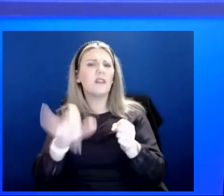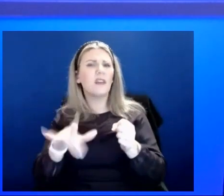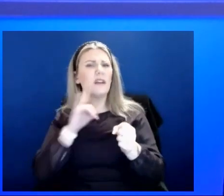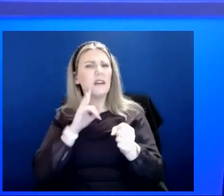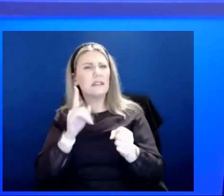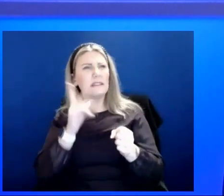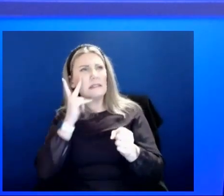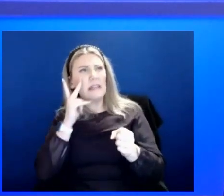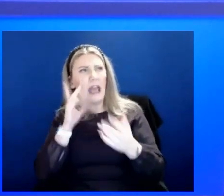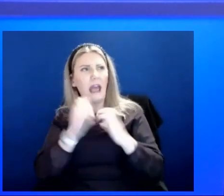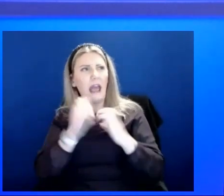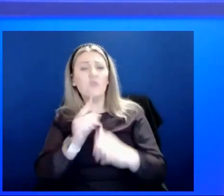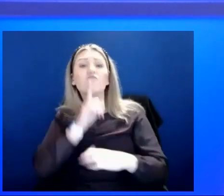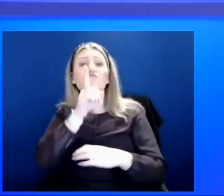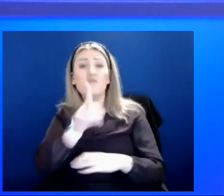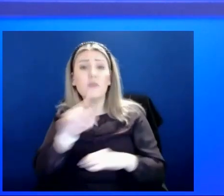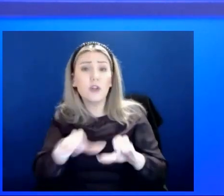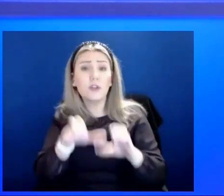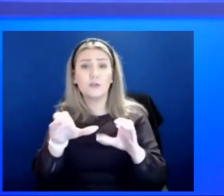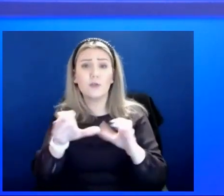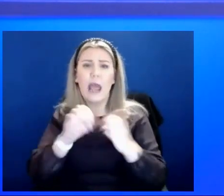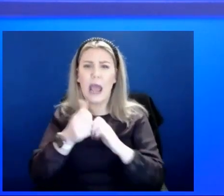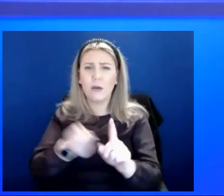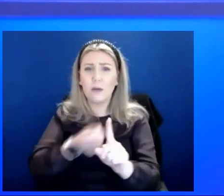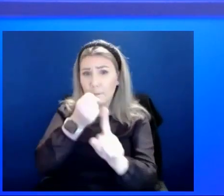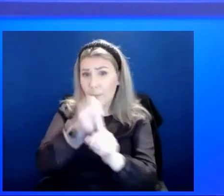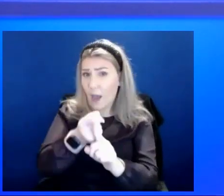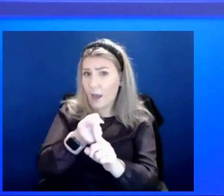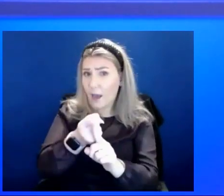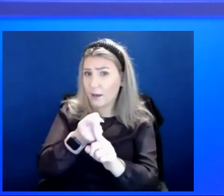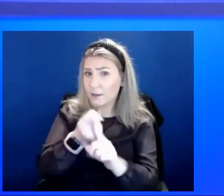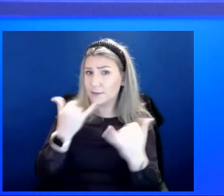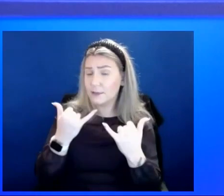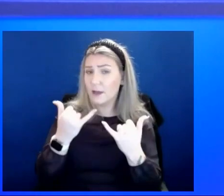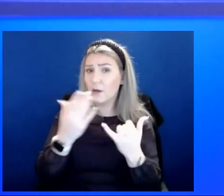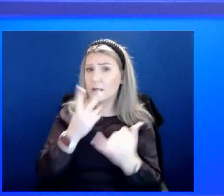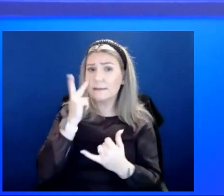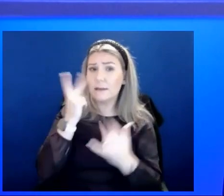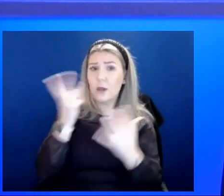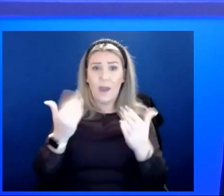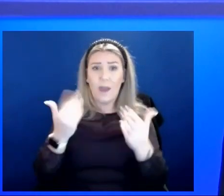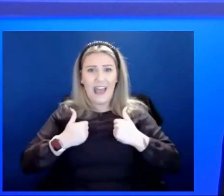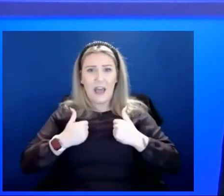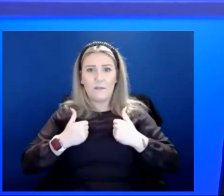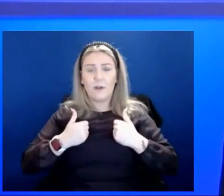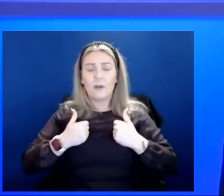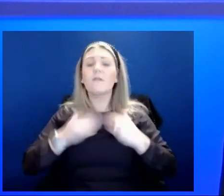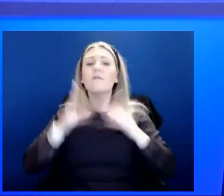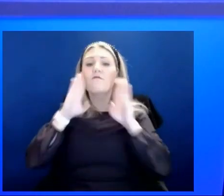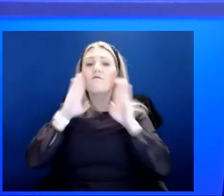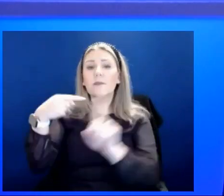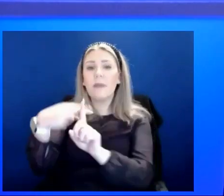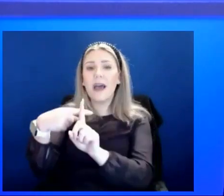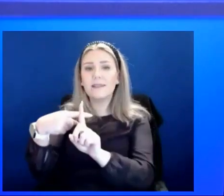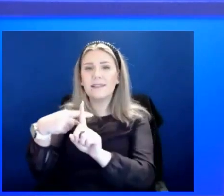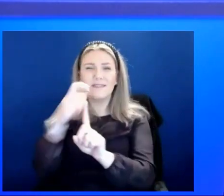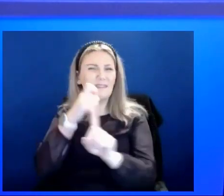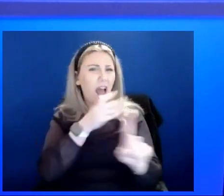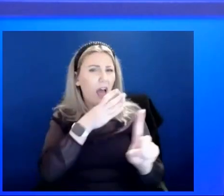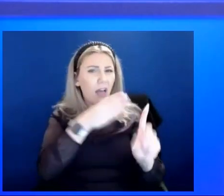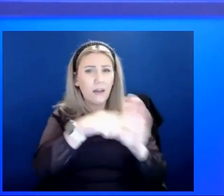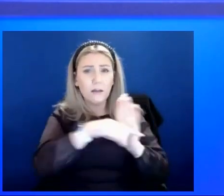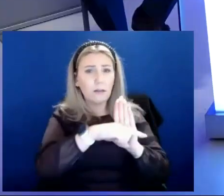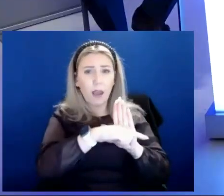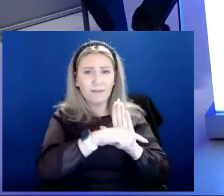How impacted are we actually? And look at what we have. Turn to the positive. Don't dwell on the negative.